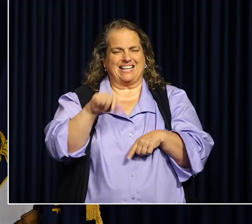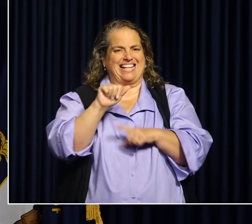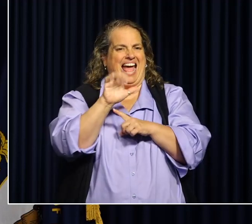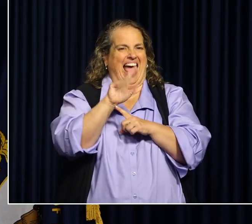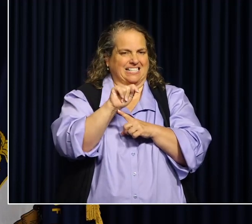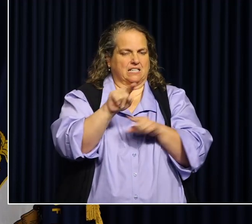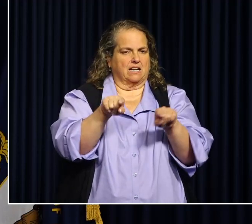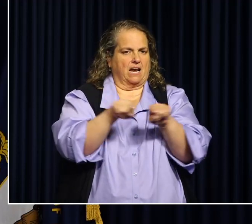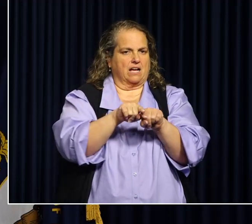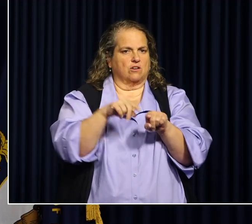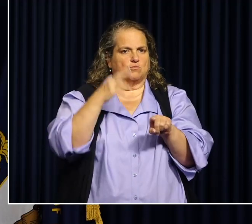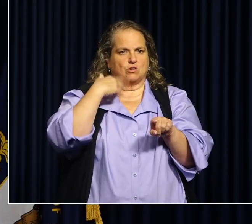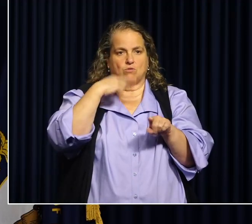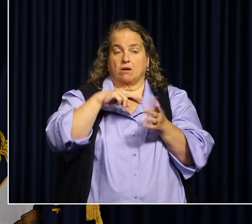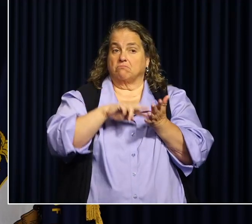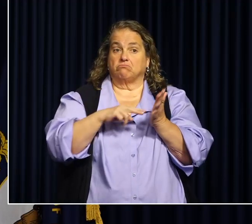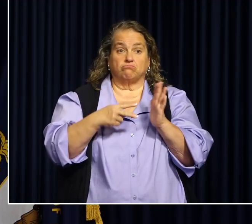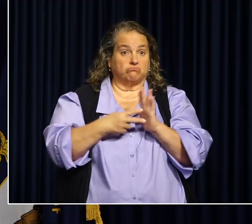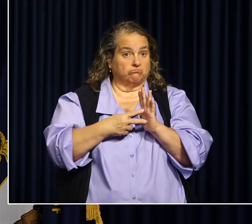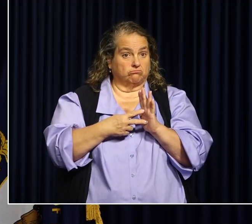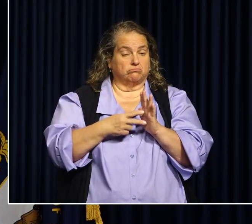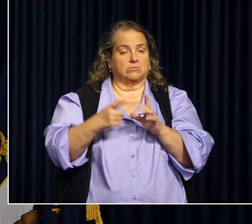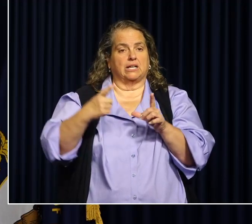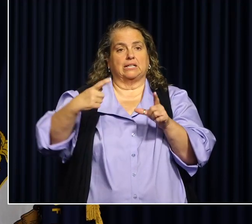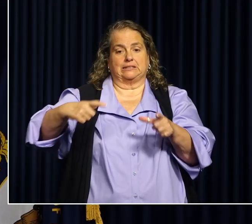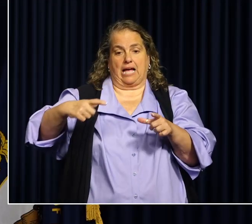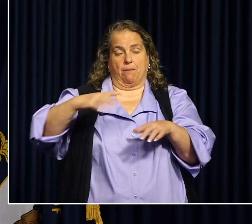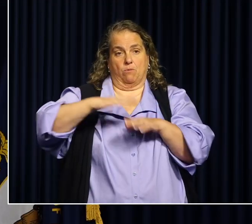restaurant, which mainly includes